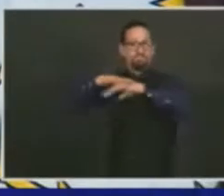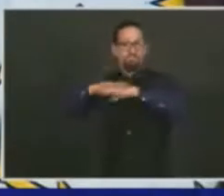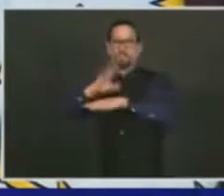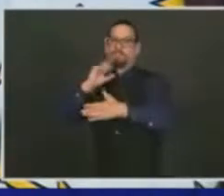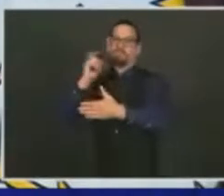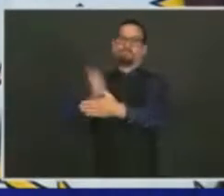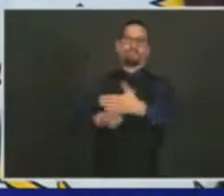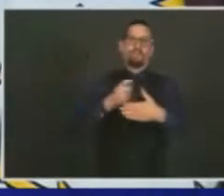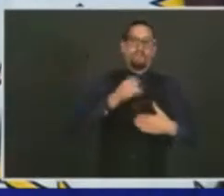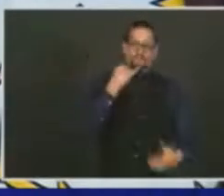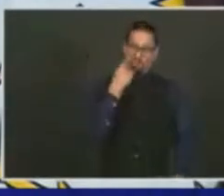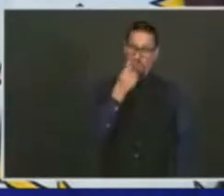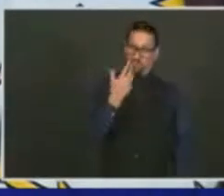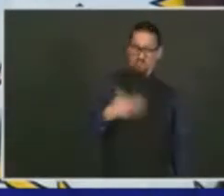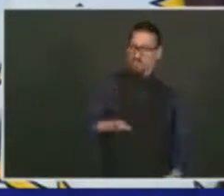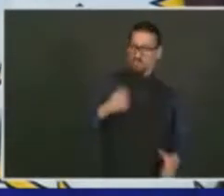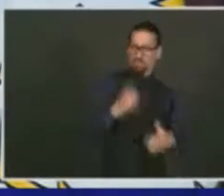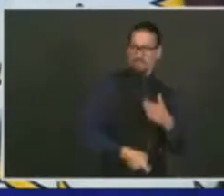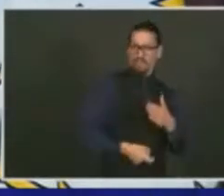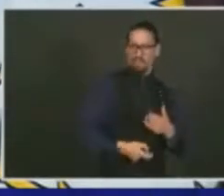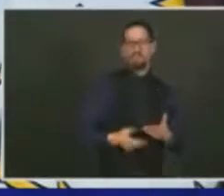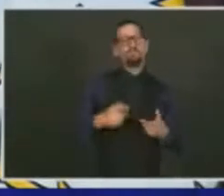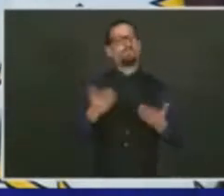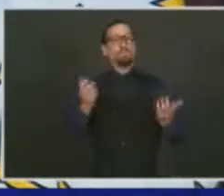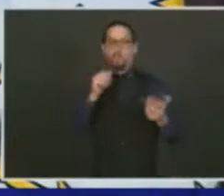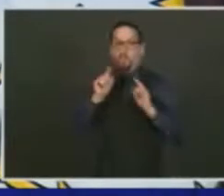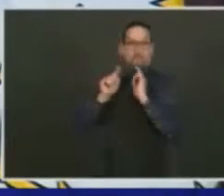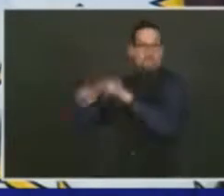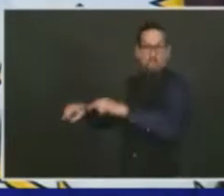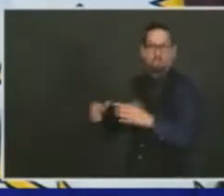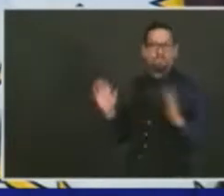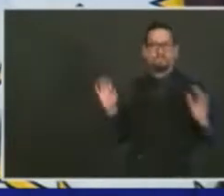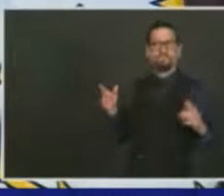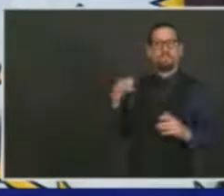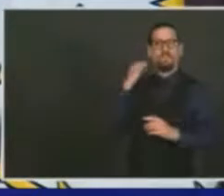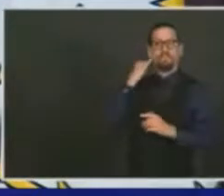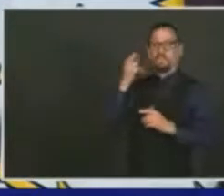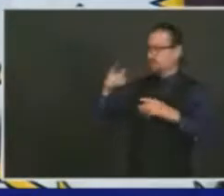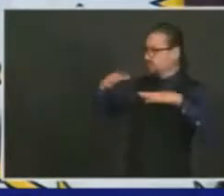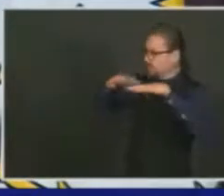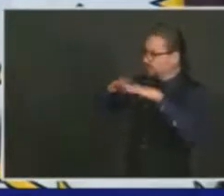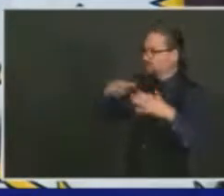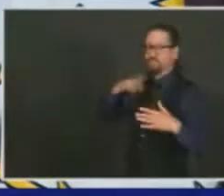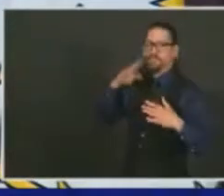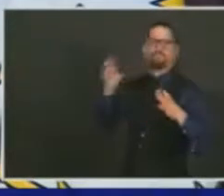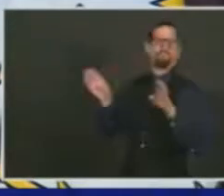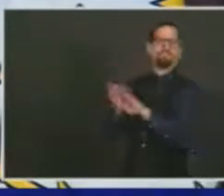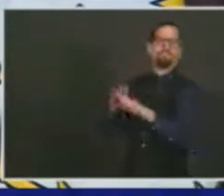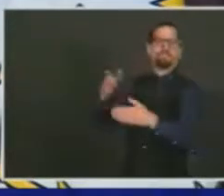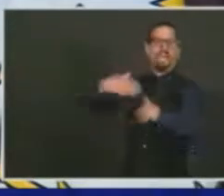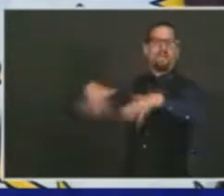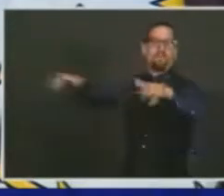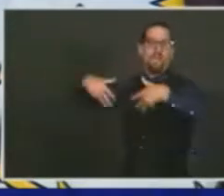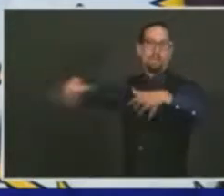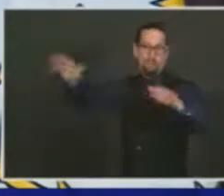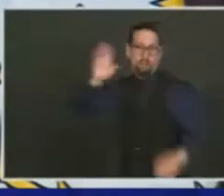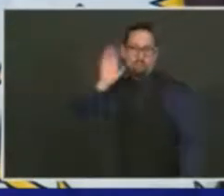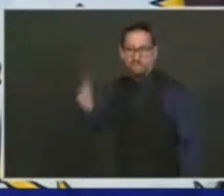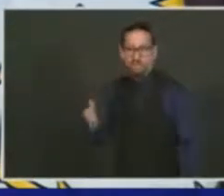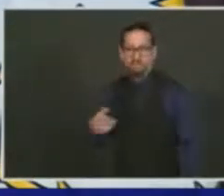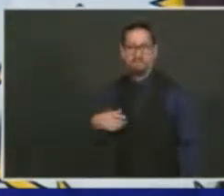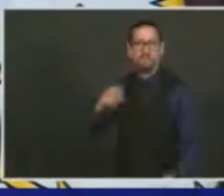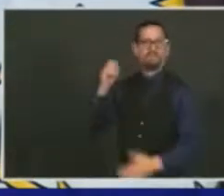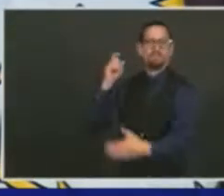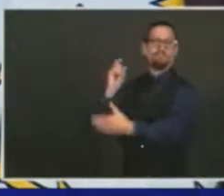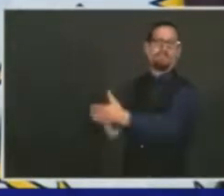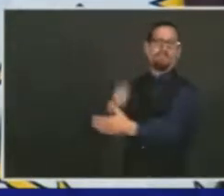we see crowding at bars and restaurants, we'll go ahead and shut you down immediately, or as I say, impose fines. So it's a